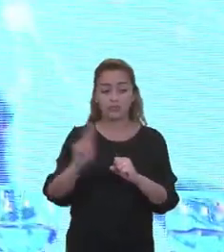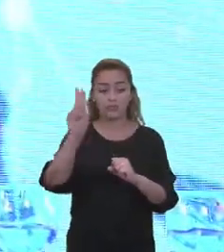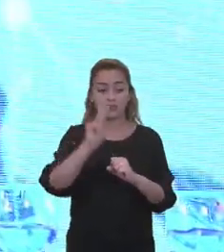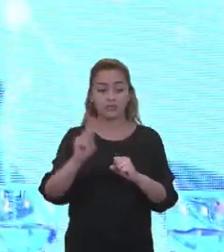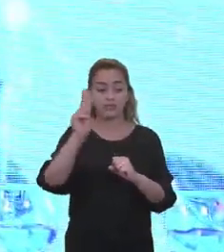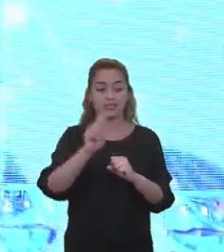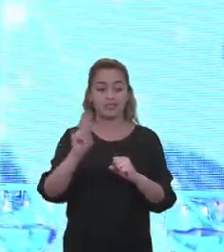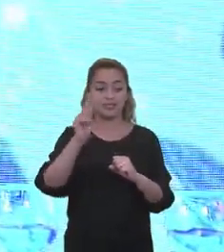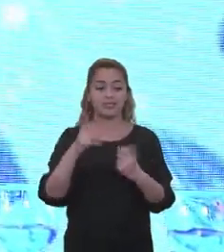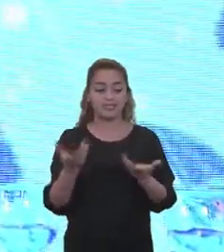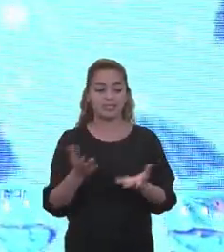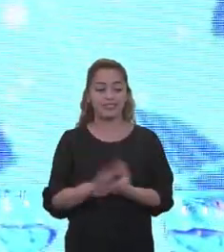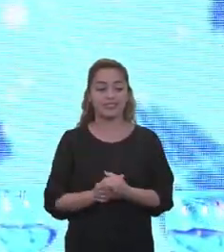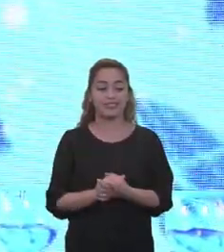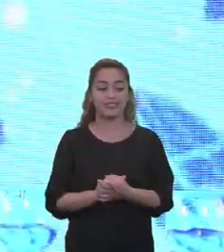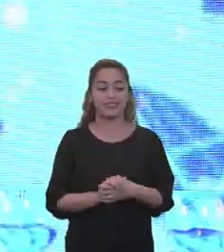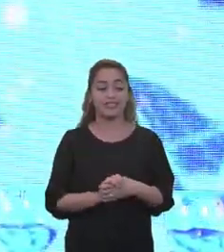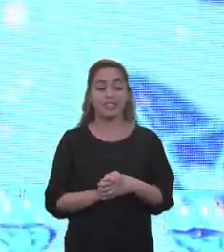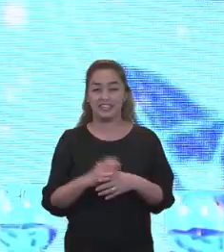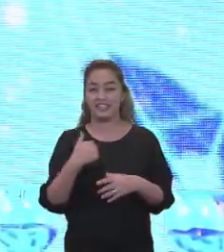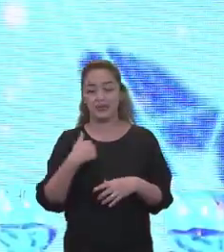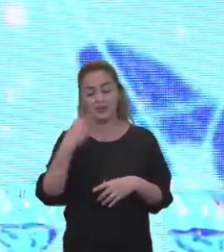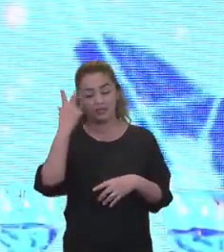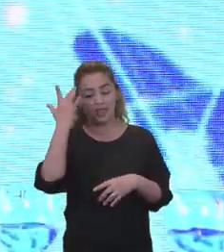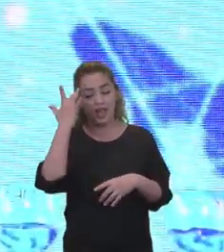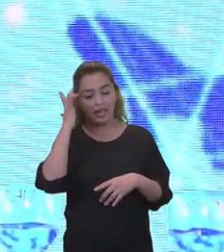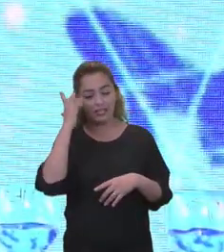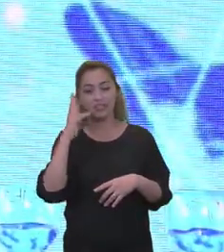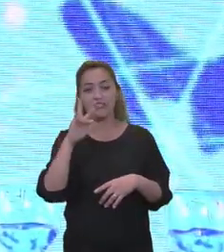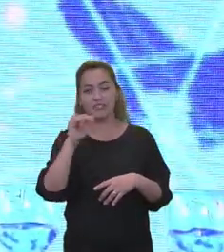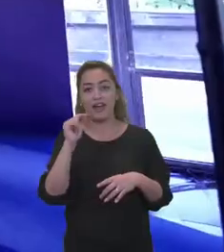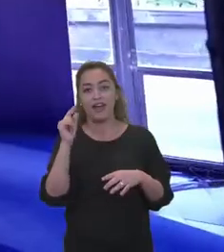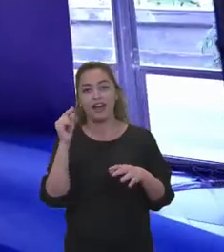May I be daring? So,